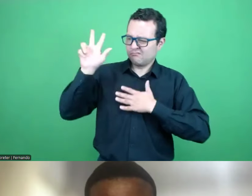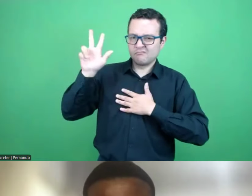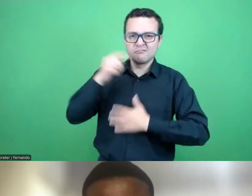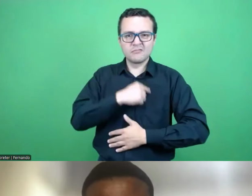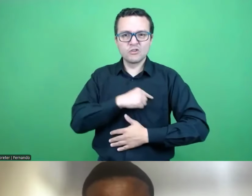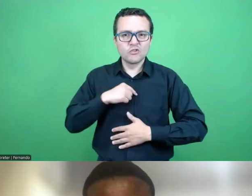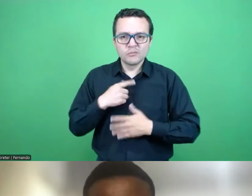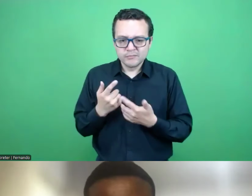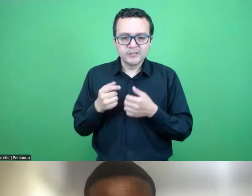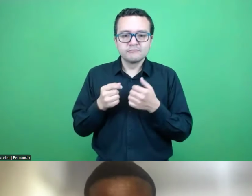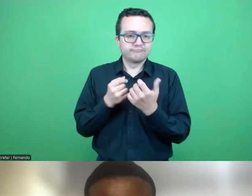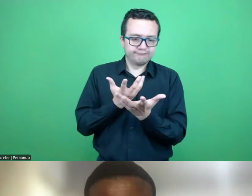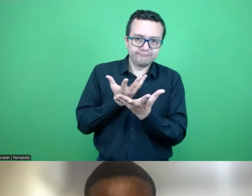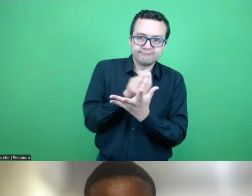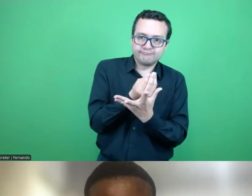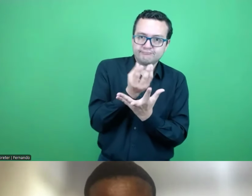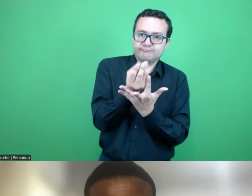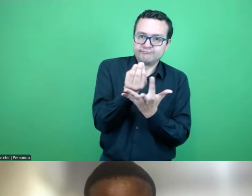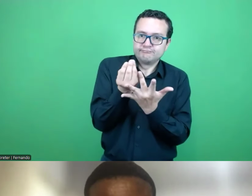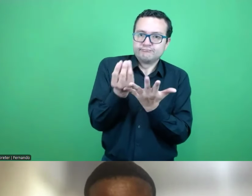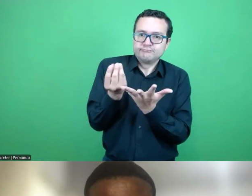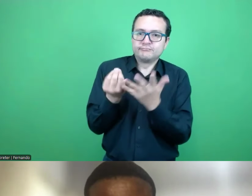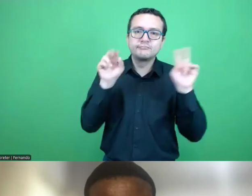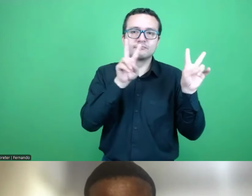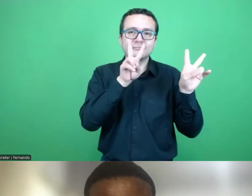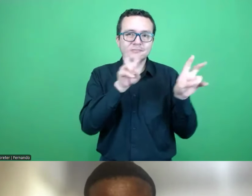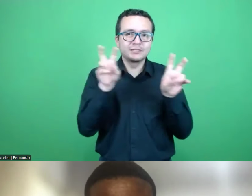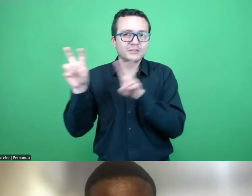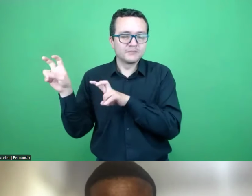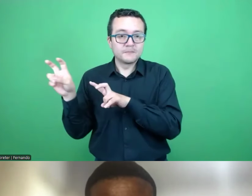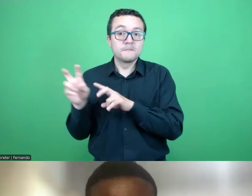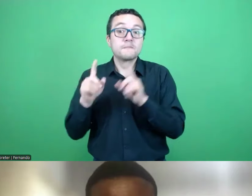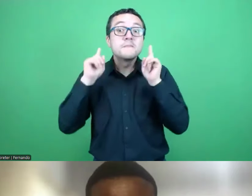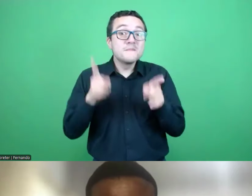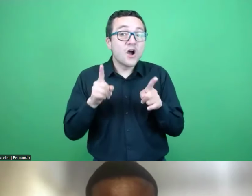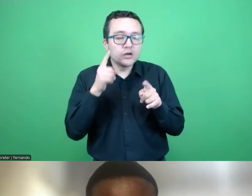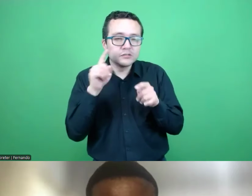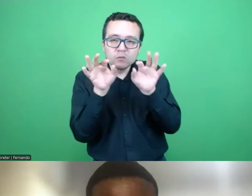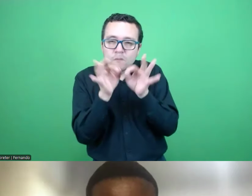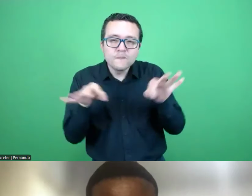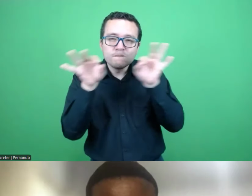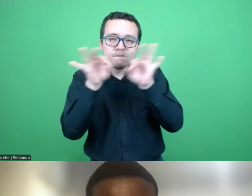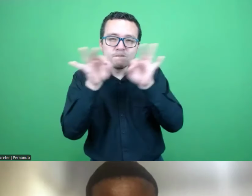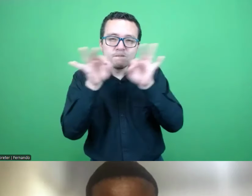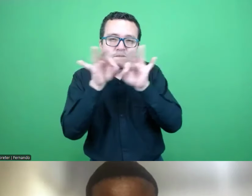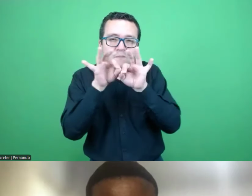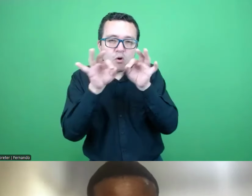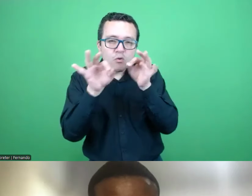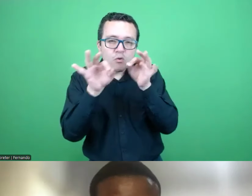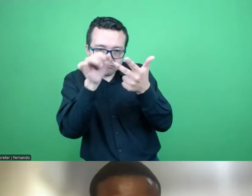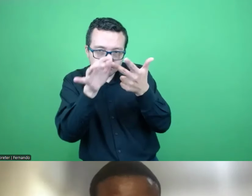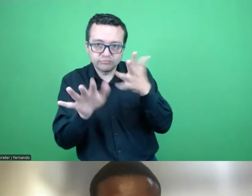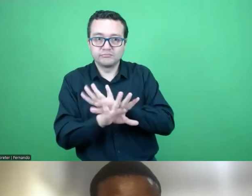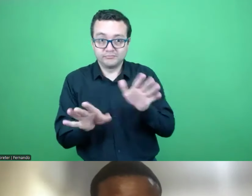a question from Kamran on how a person can participate without